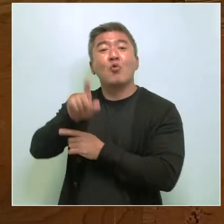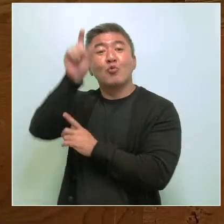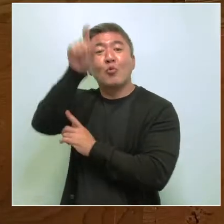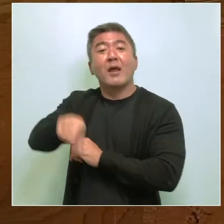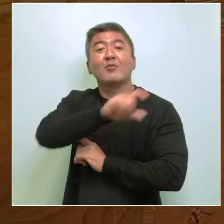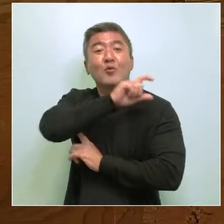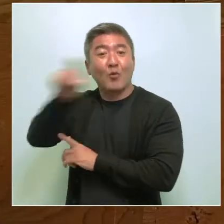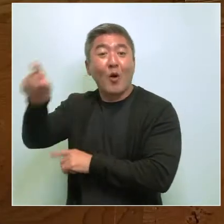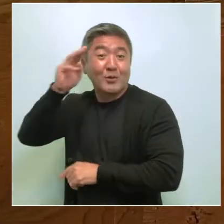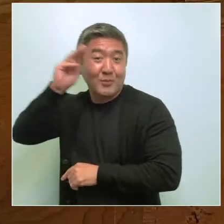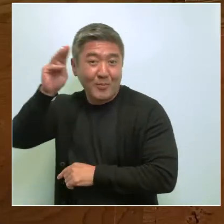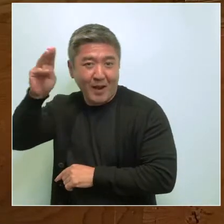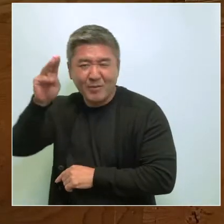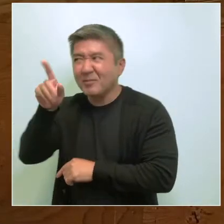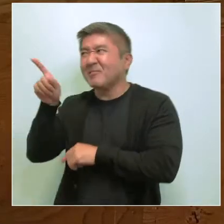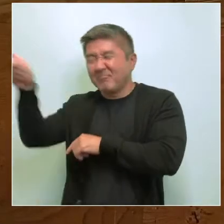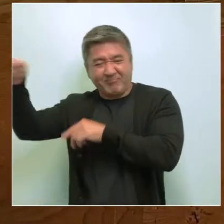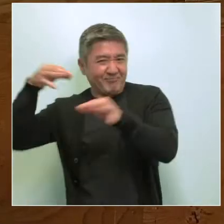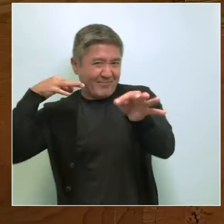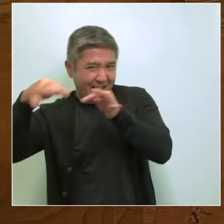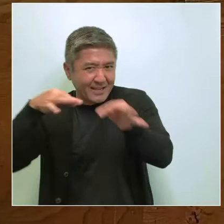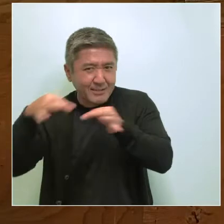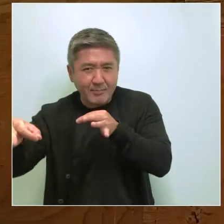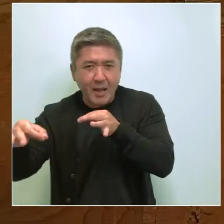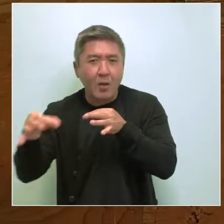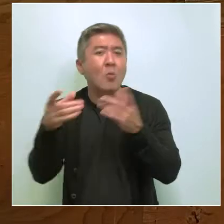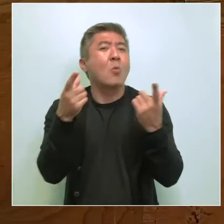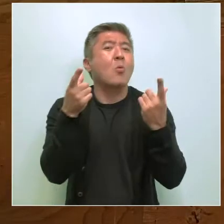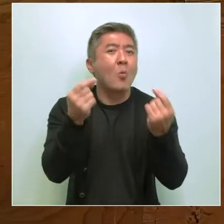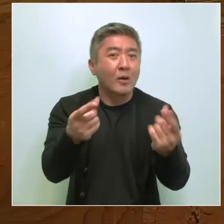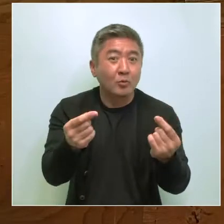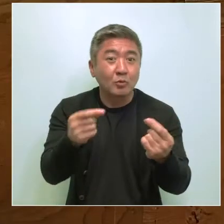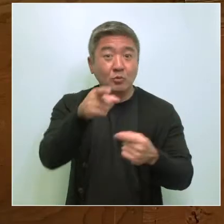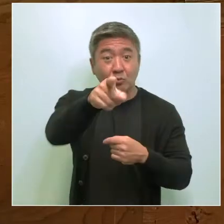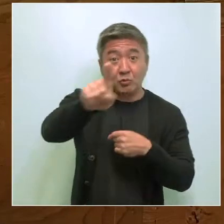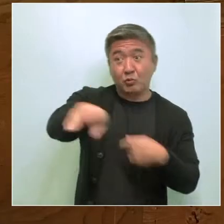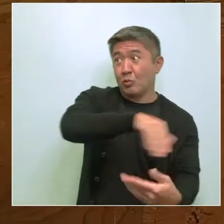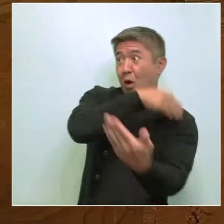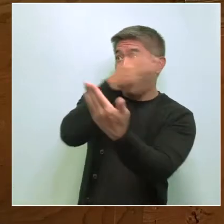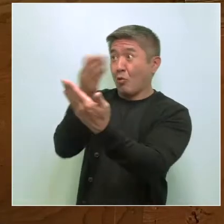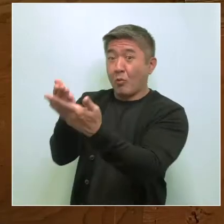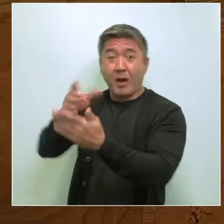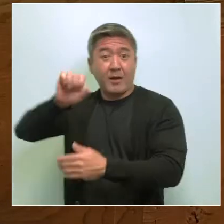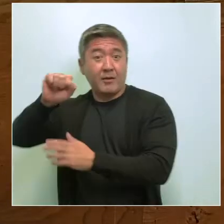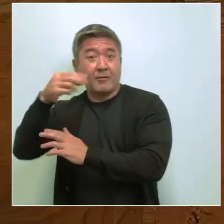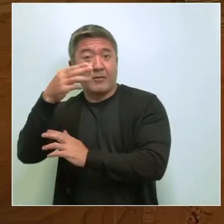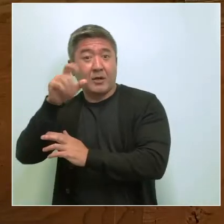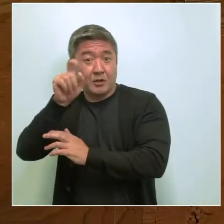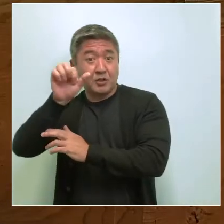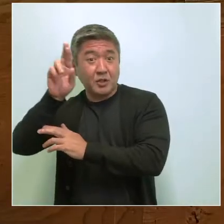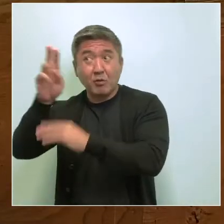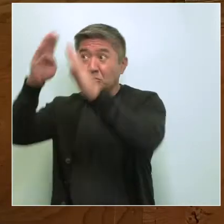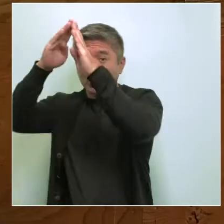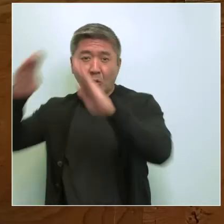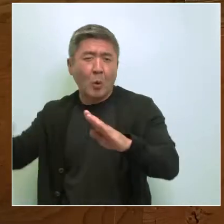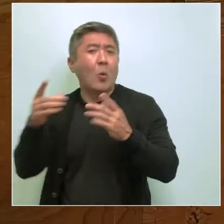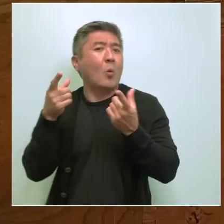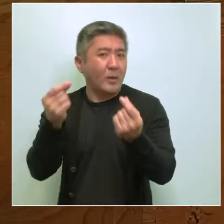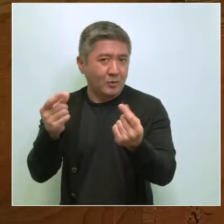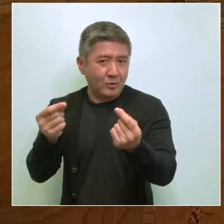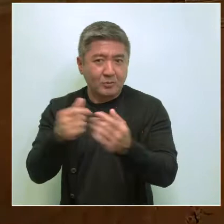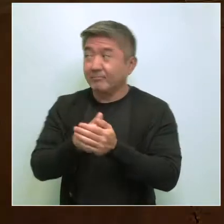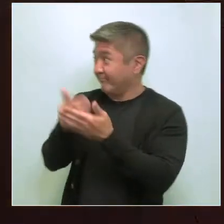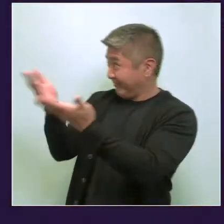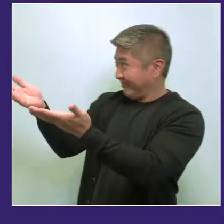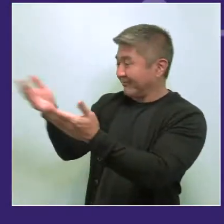some important evacuation plans to help you prepare to arrive at a shelter and what to expect when you get there.